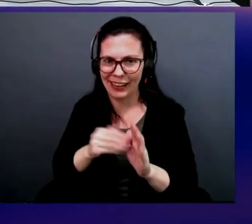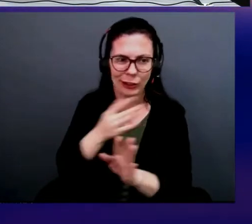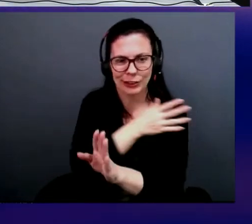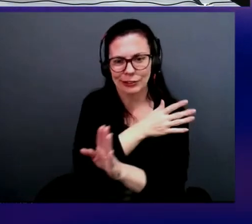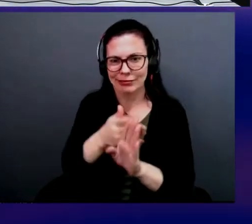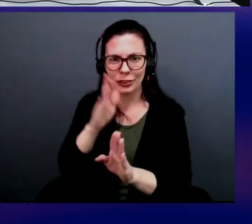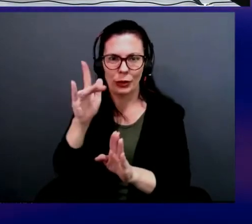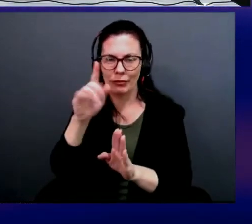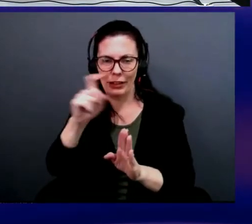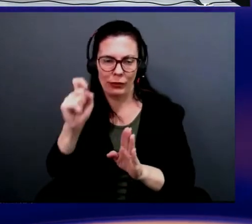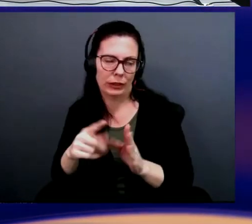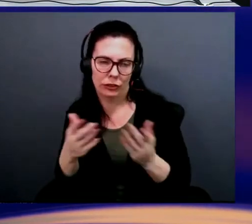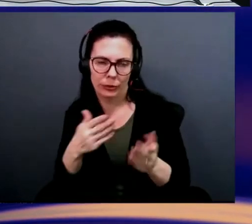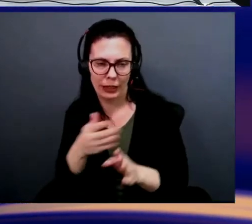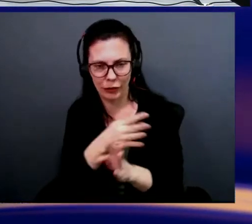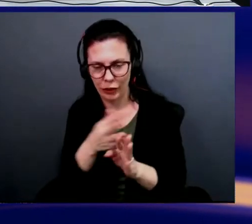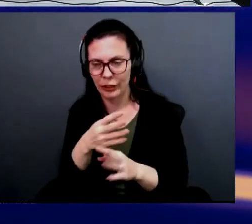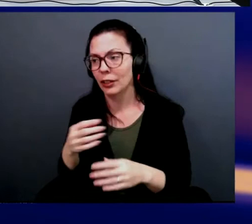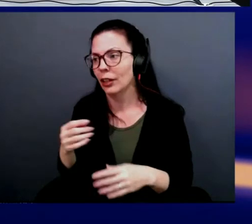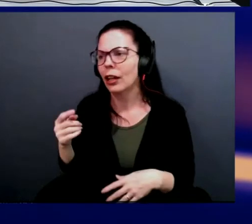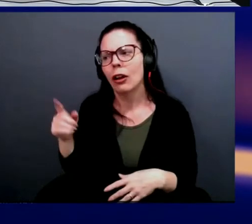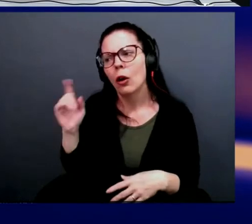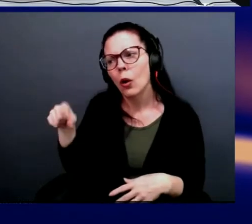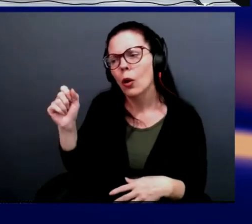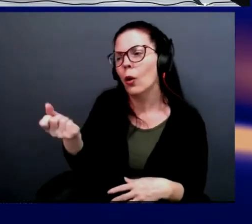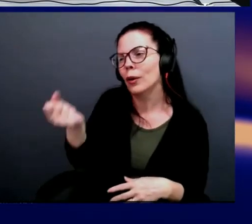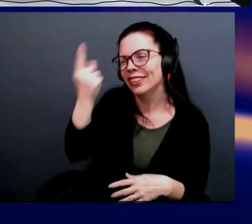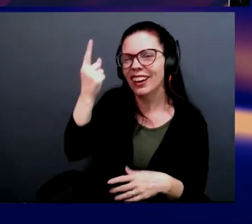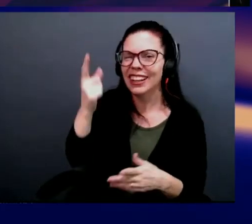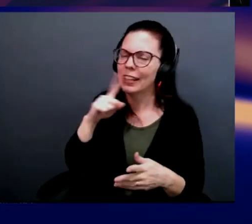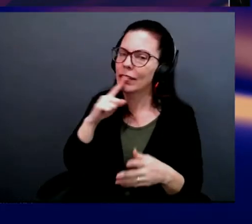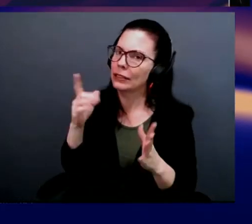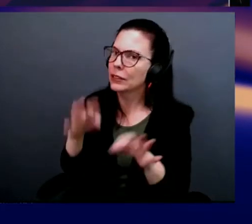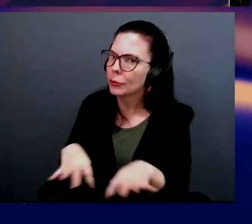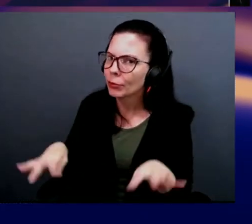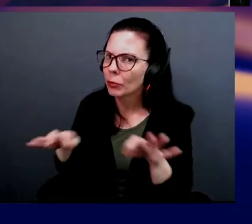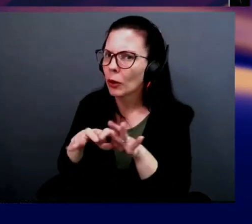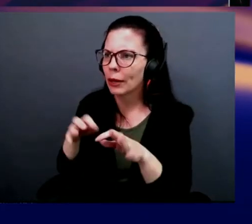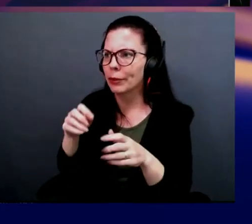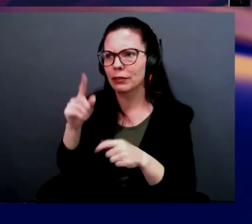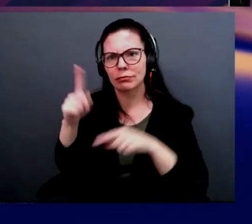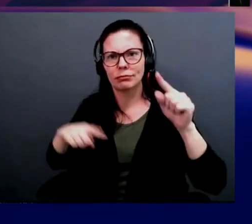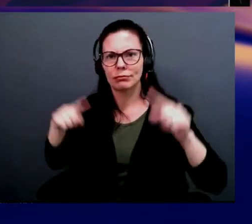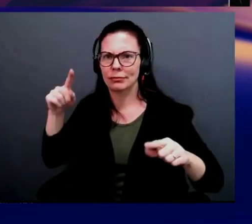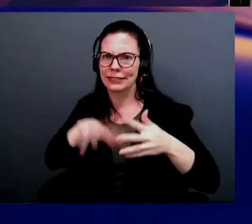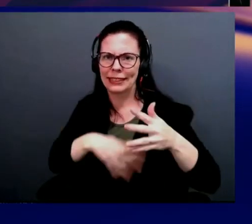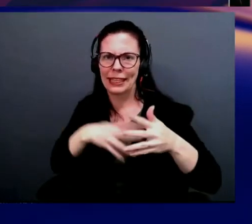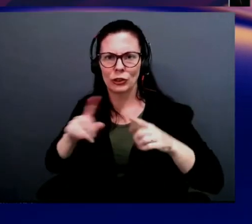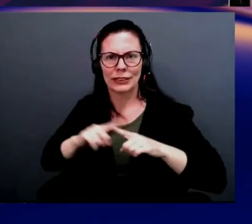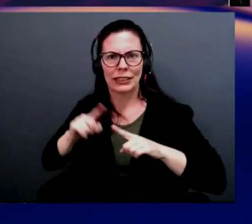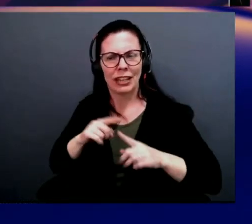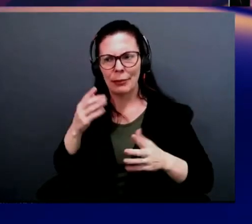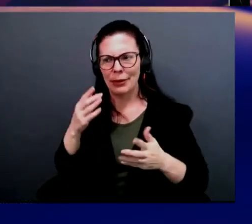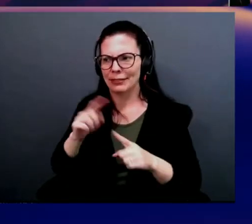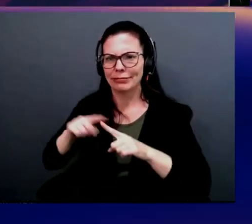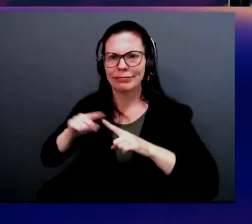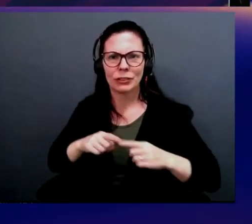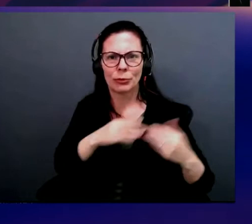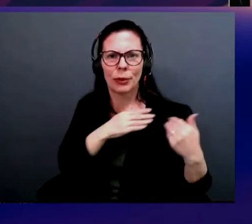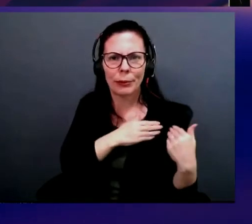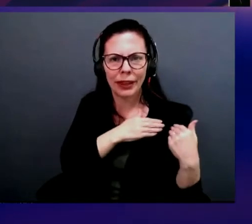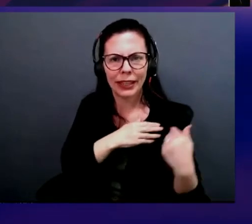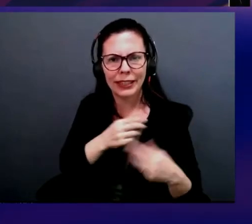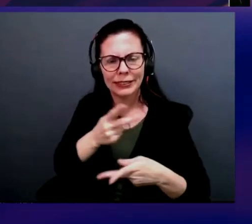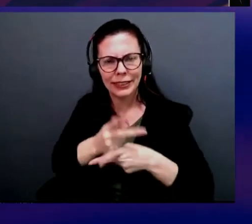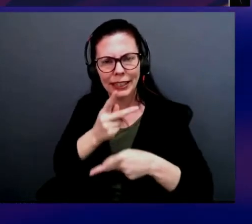because, you know, like everybody's schedule is different, right? Especially when you know, you have responsibilities that you have to take care of and